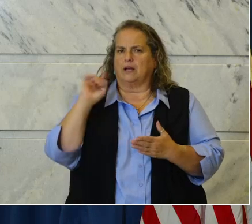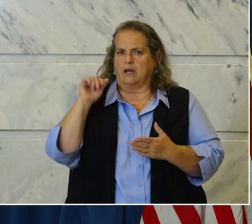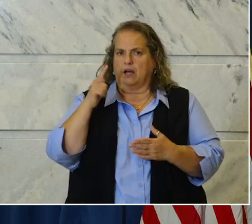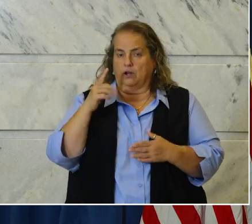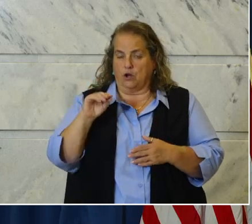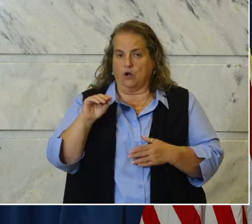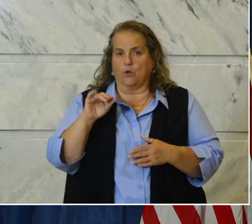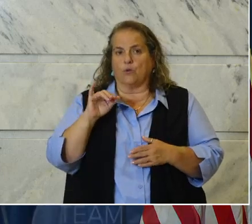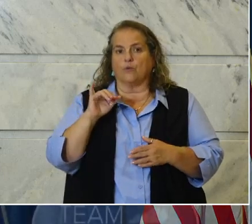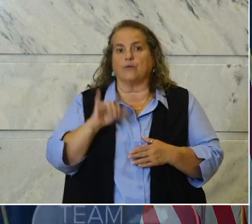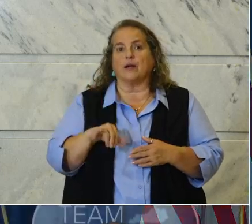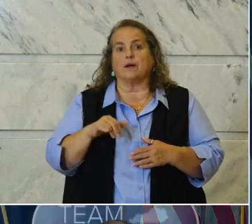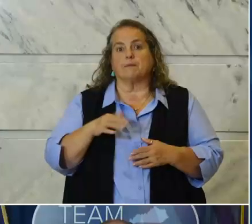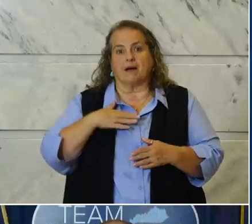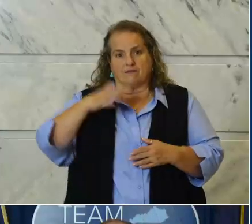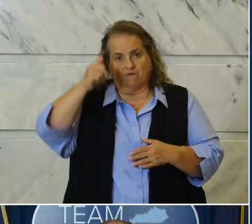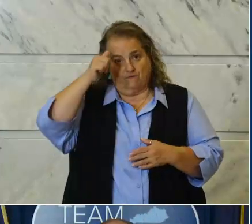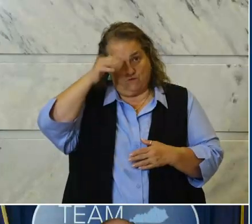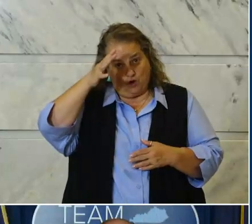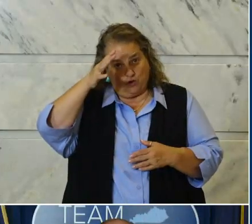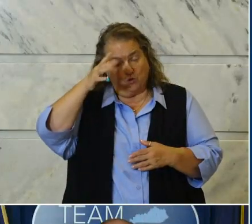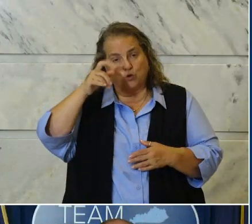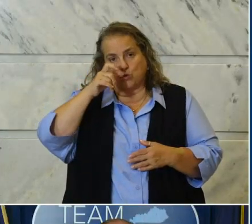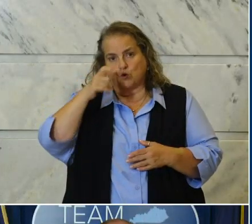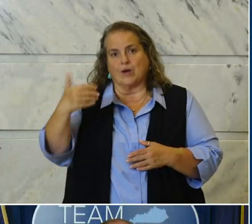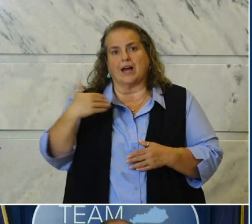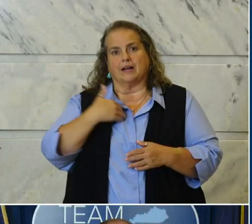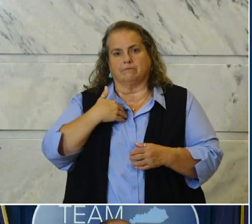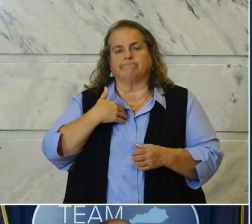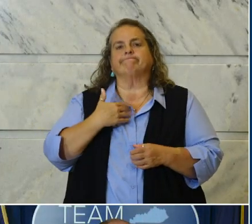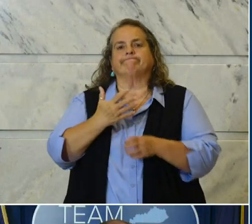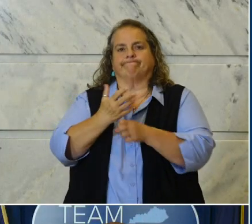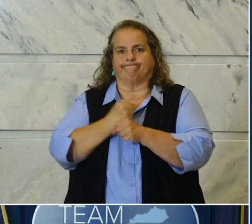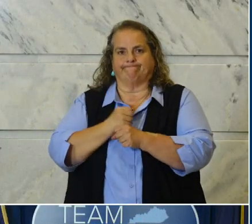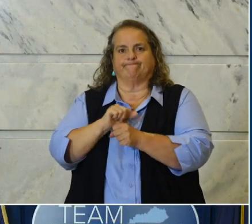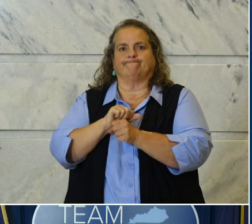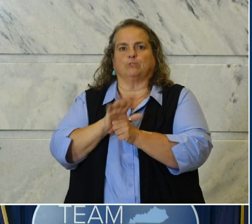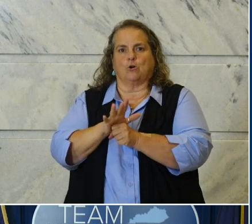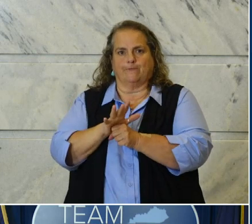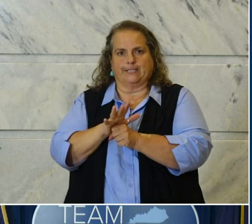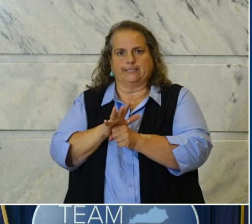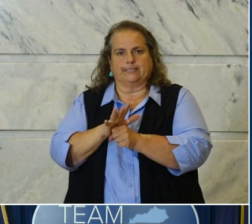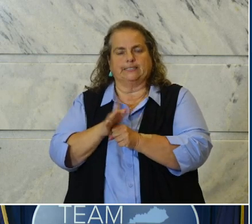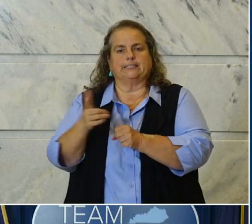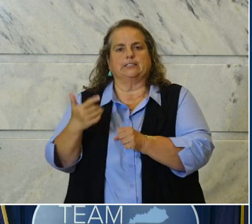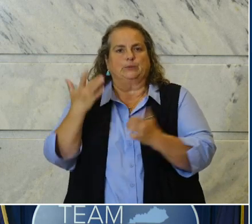ago about my father who had contracted COVID-19.